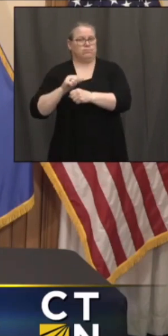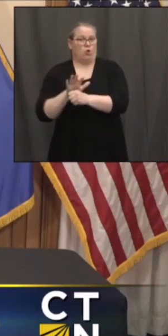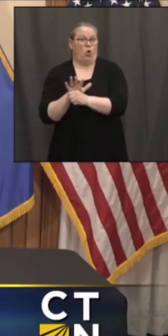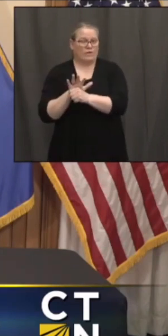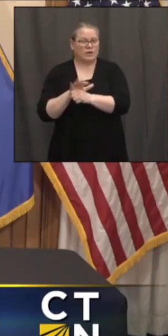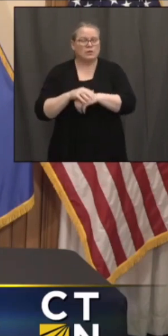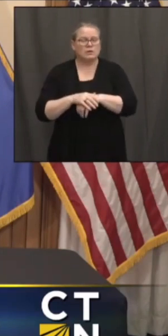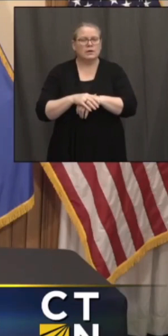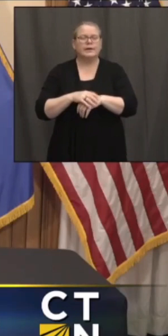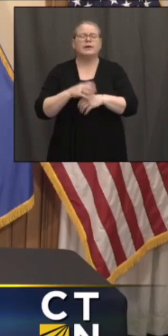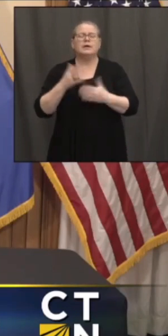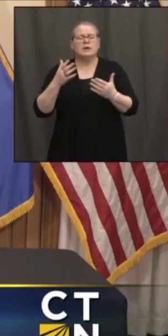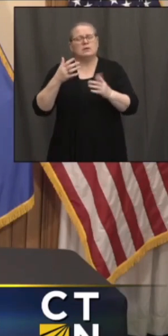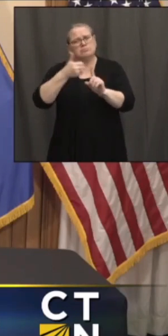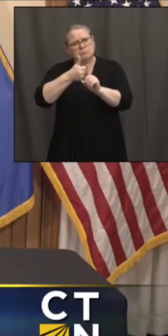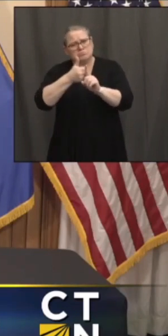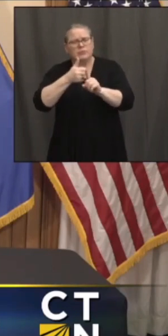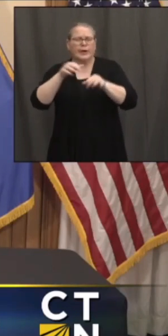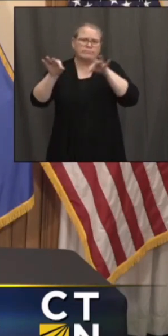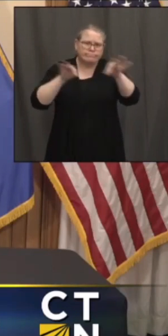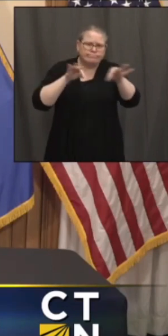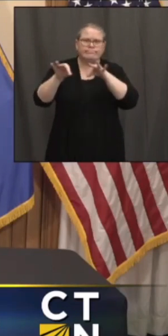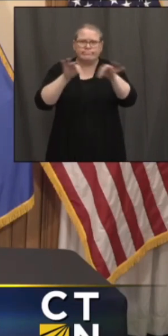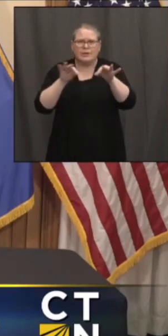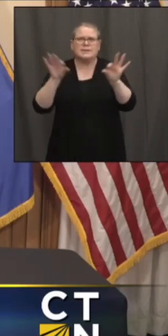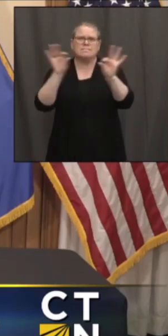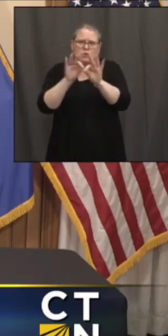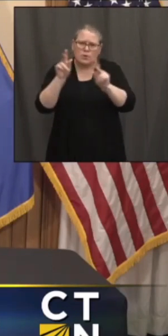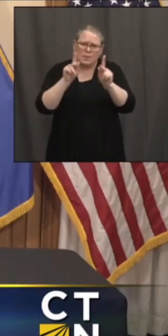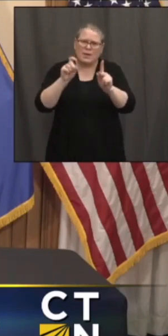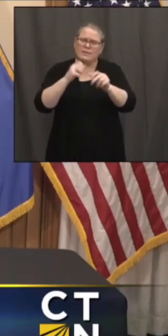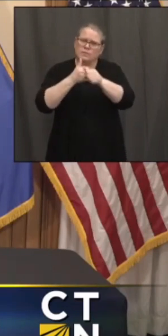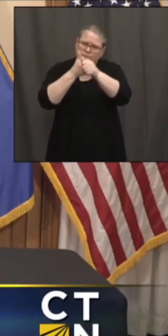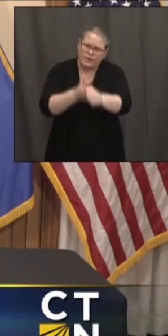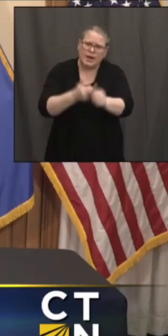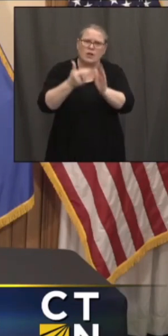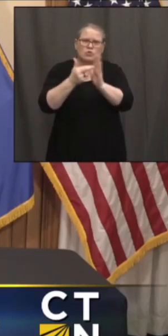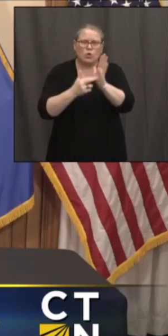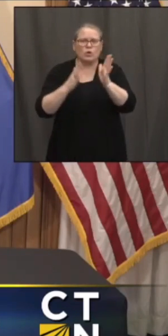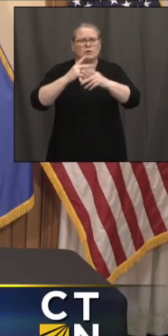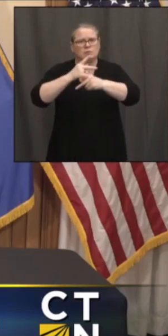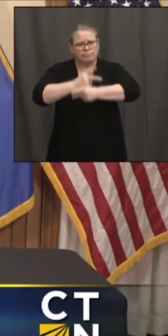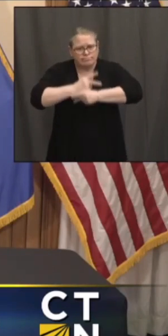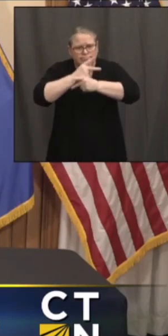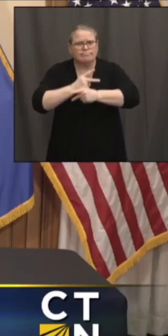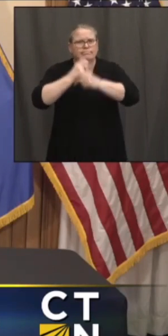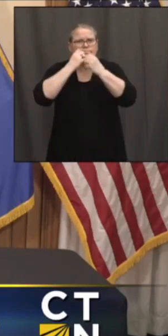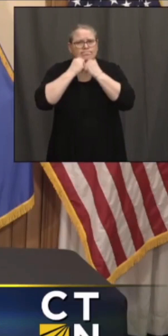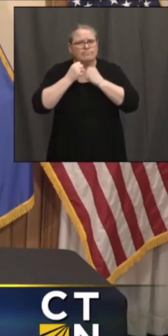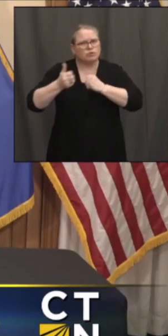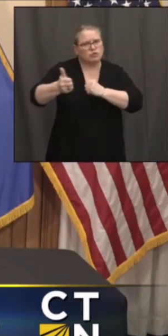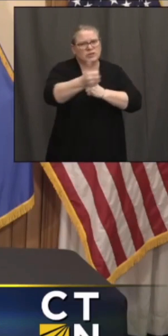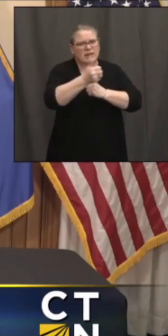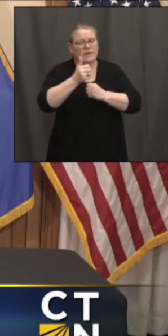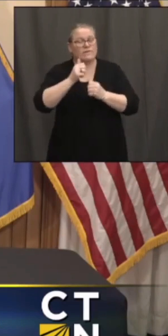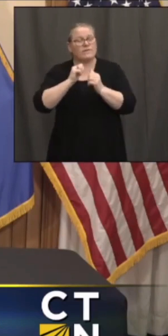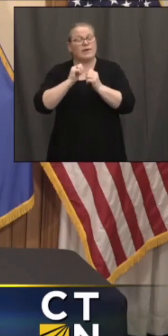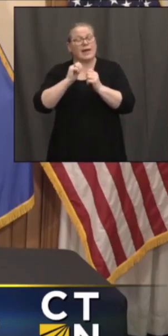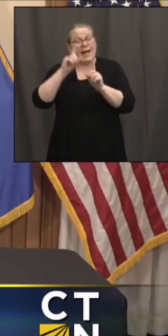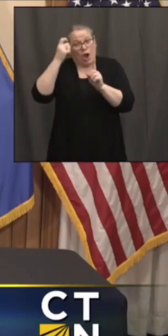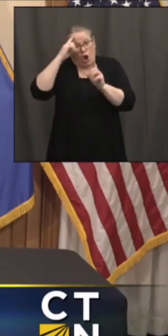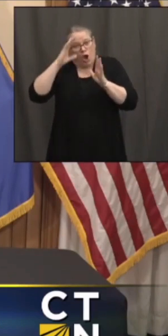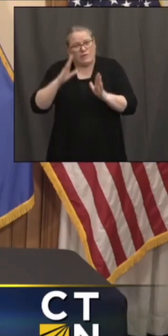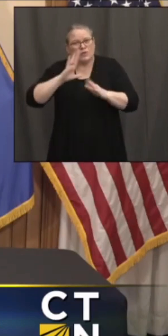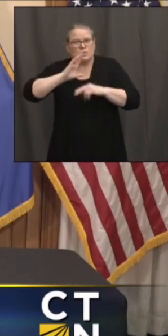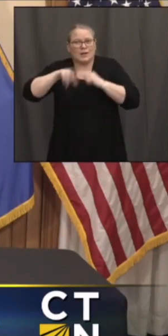gets worse. And Governor, I think you said it perfectly, a race against time. In addition to people trying to do more and to